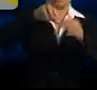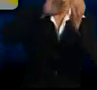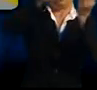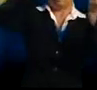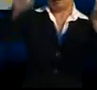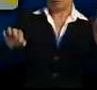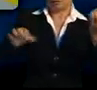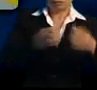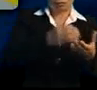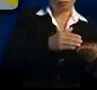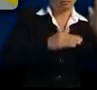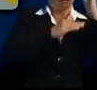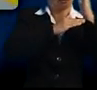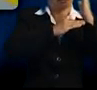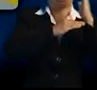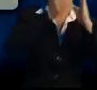retort stand,